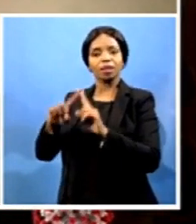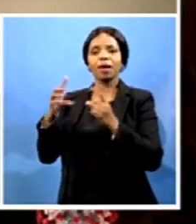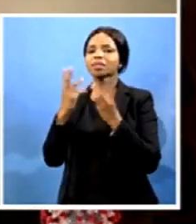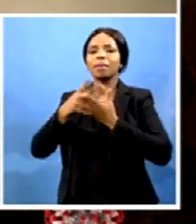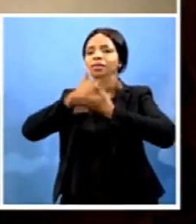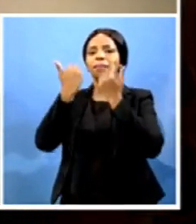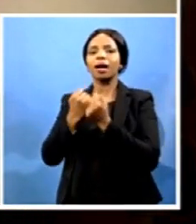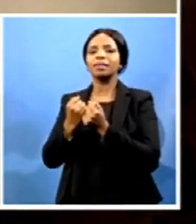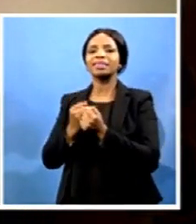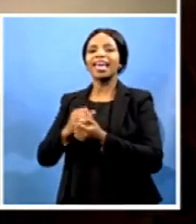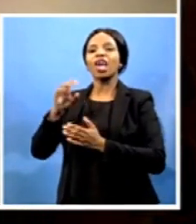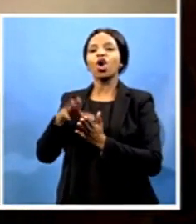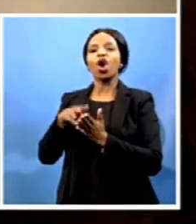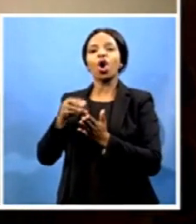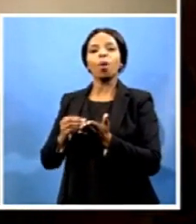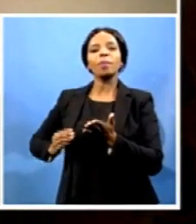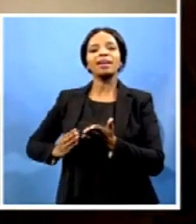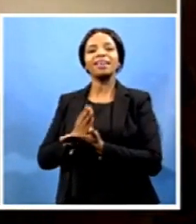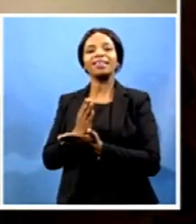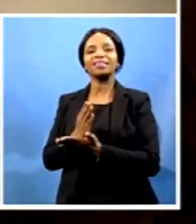aspect of literary ownership.